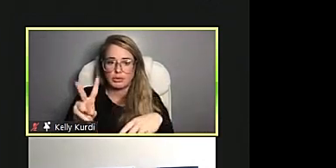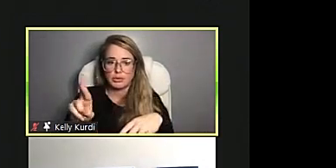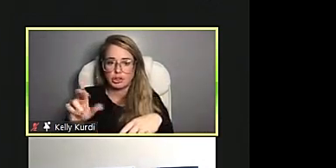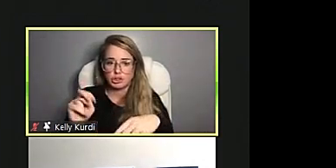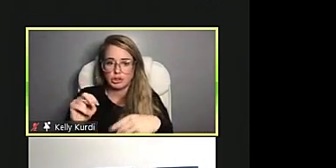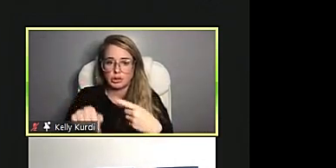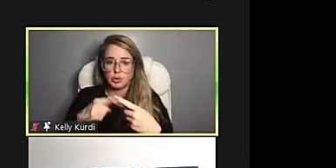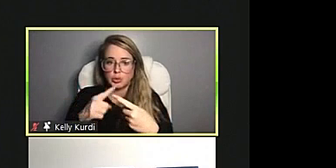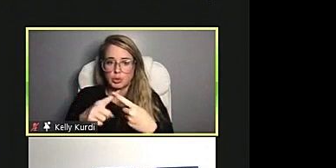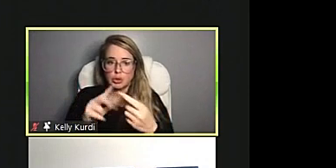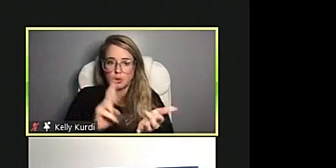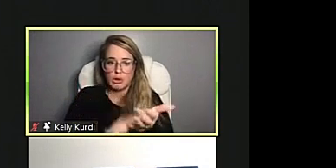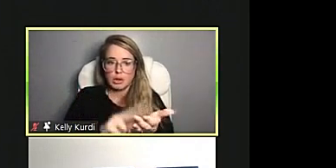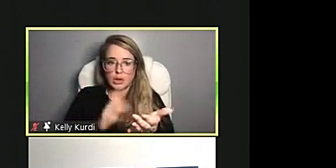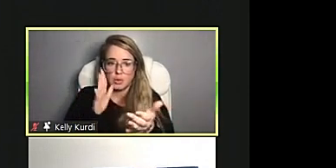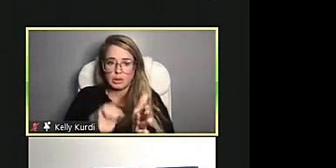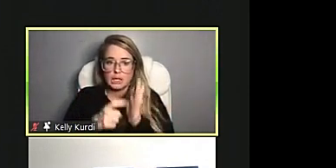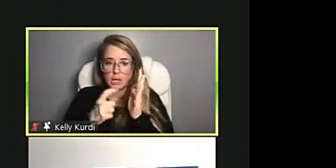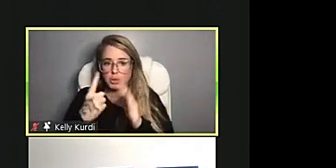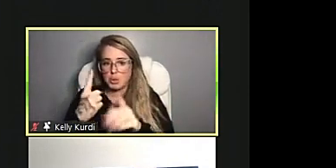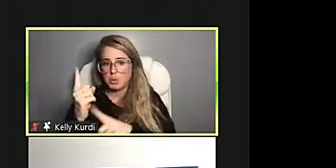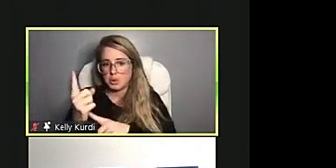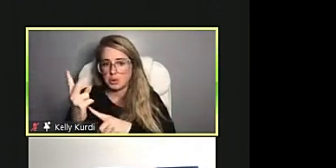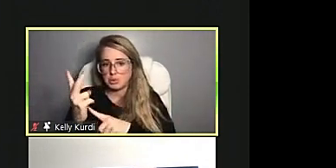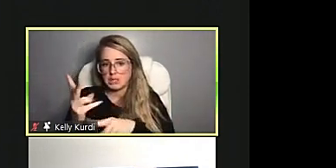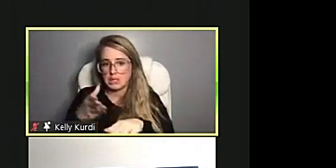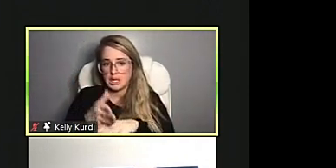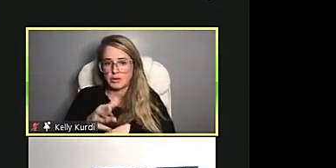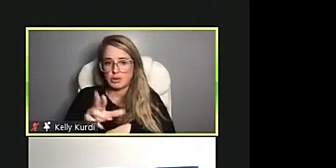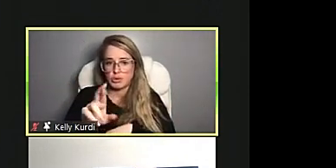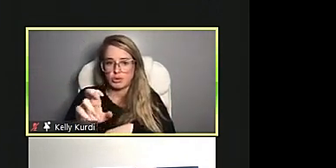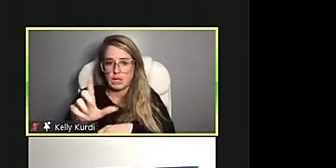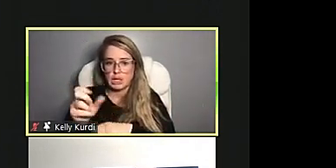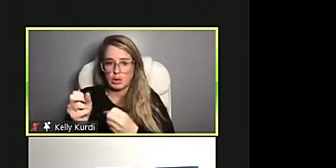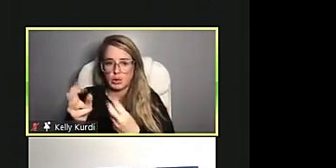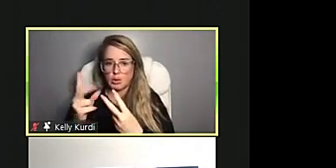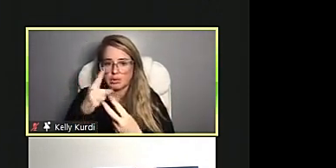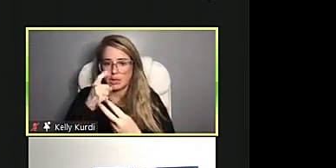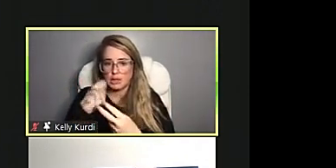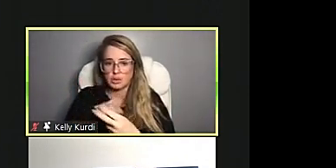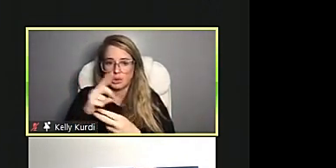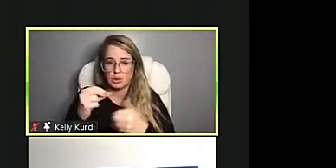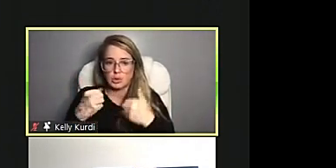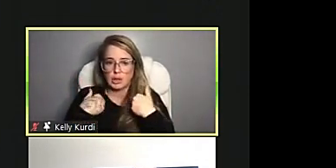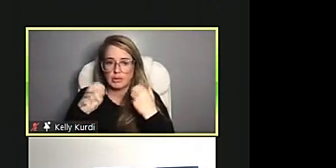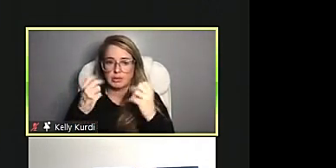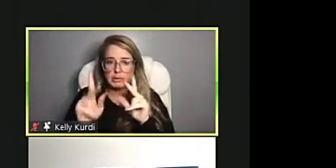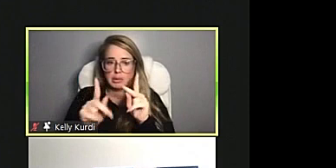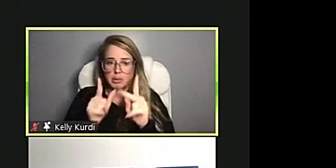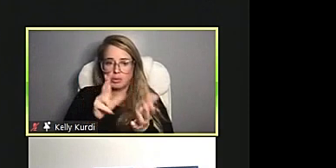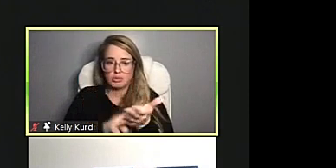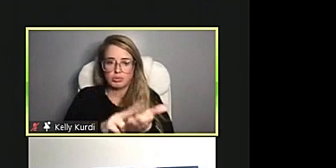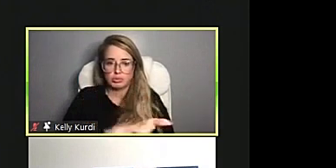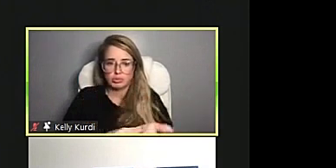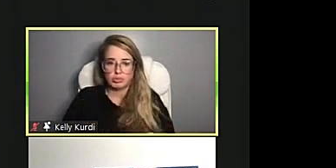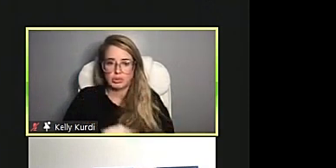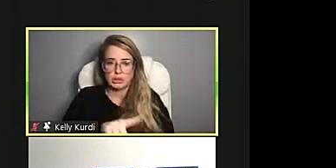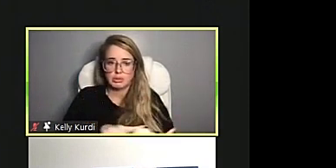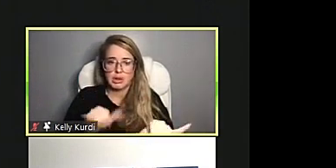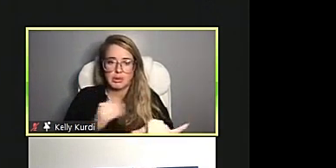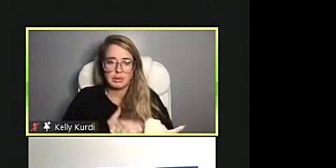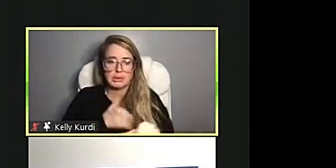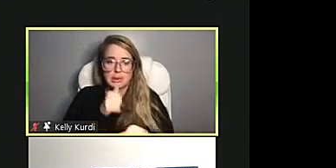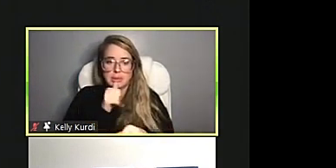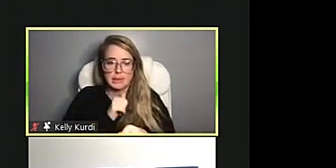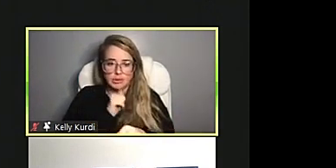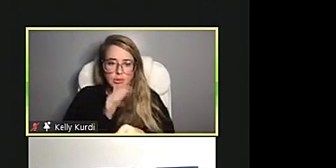may take a minute or two the first time after you've reloaded it, because we do have so many people logging in. So please be patient. Know we're